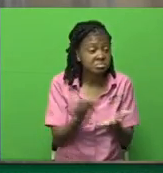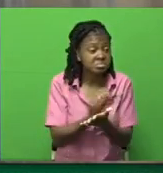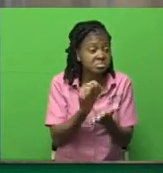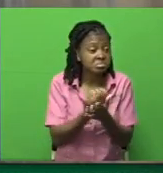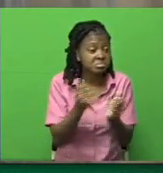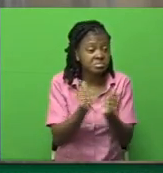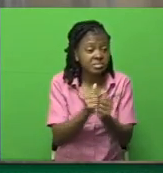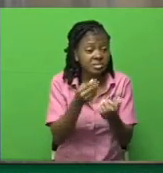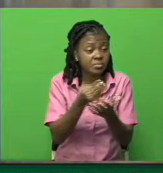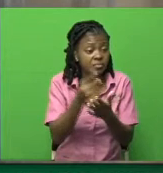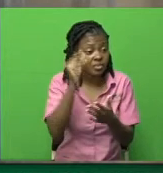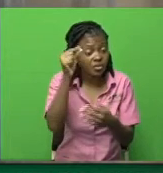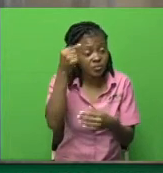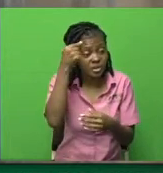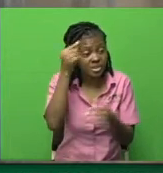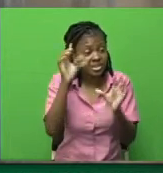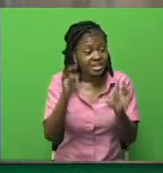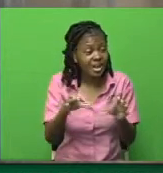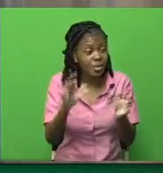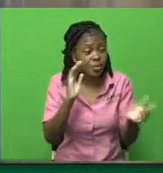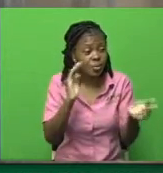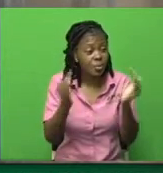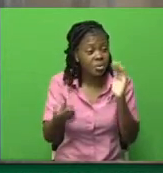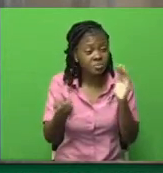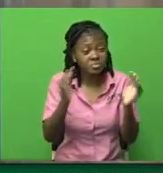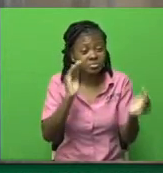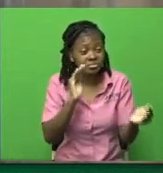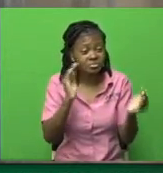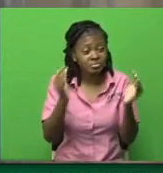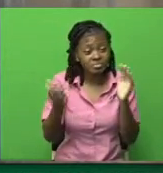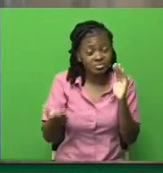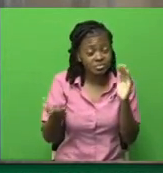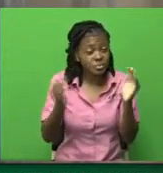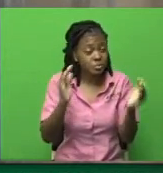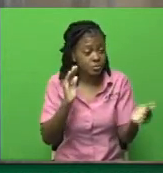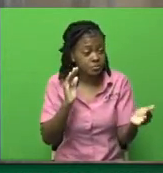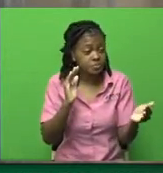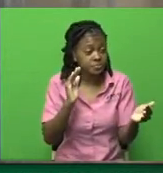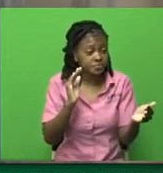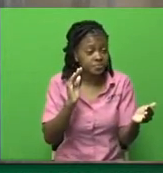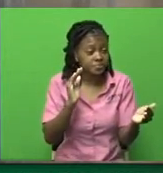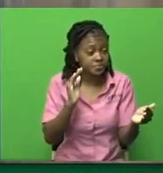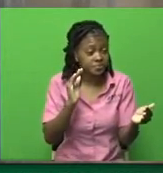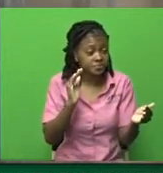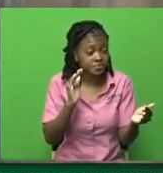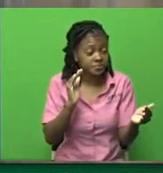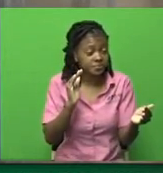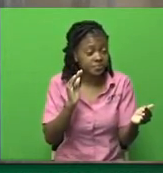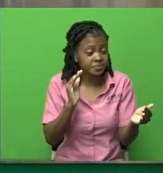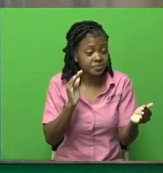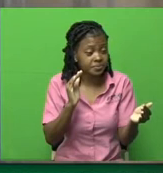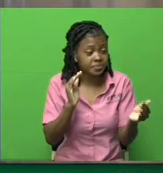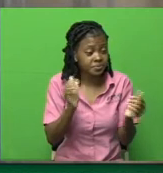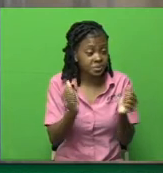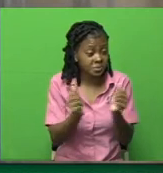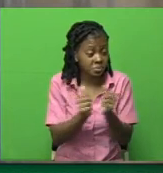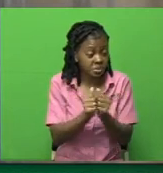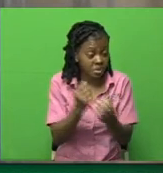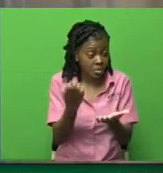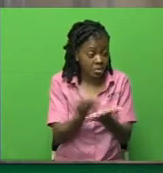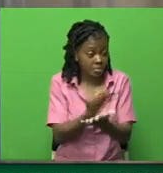can be compared really starkly compare to the state of the economy